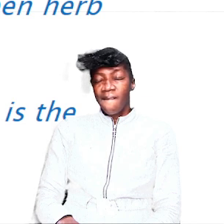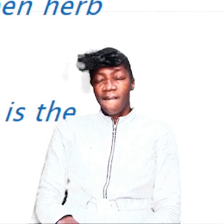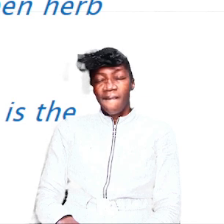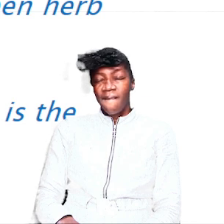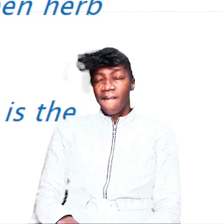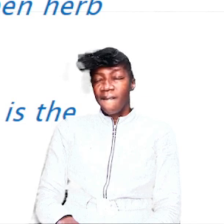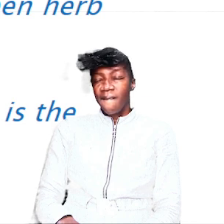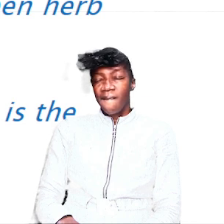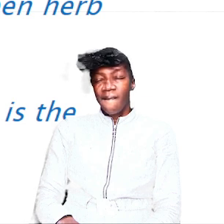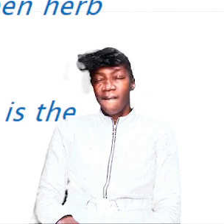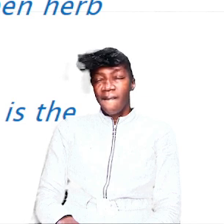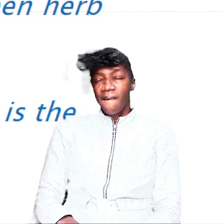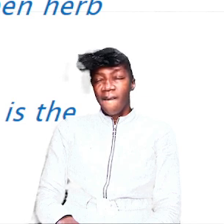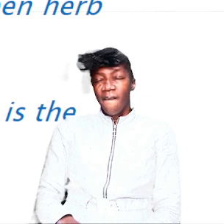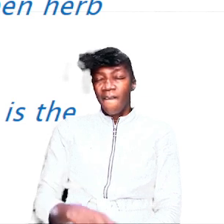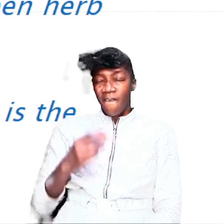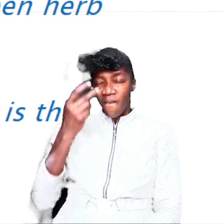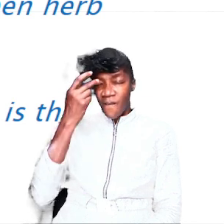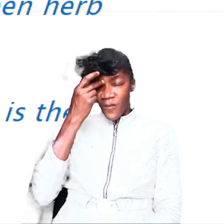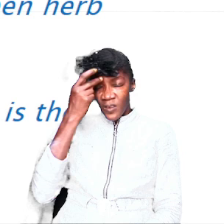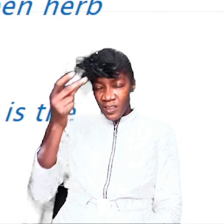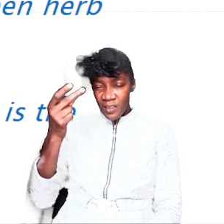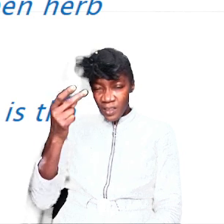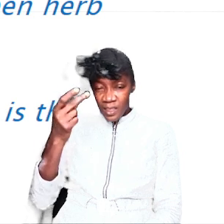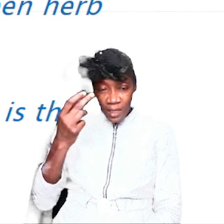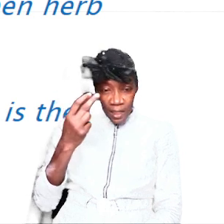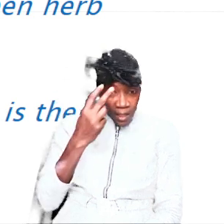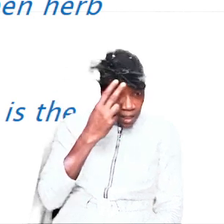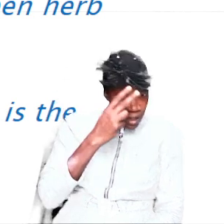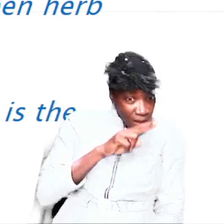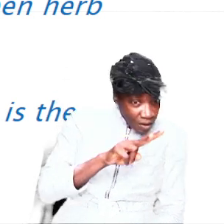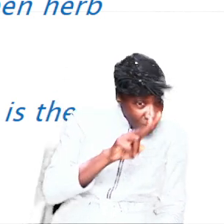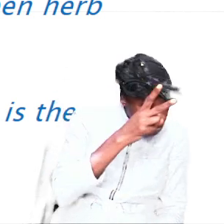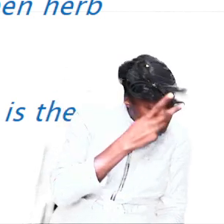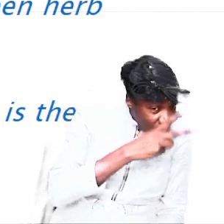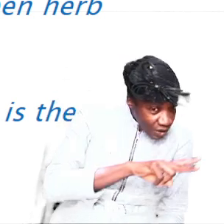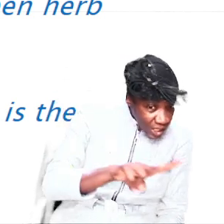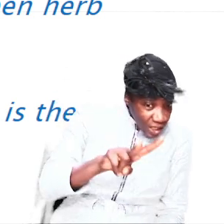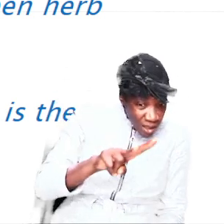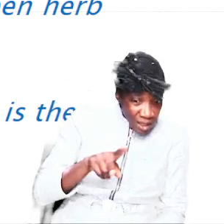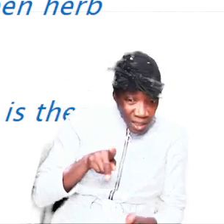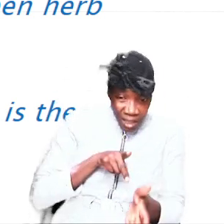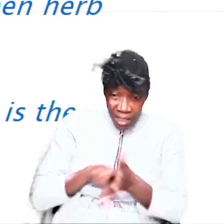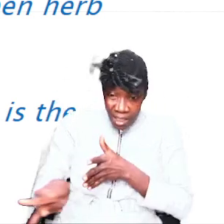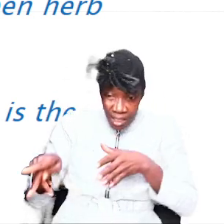we have seen videos now where people just kill the goat and drink the blood.